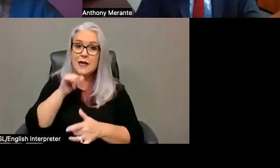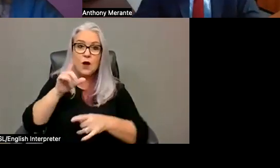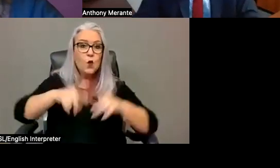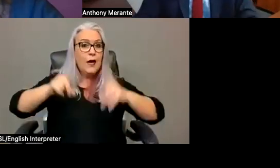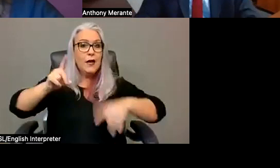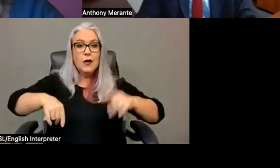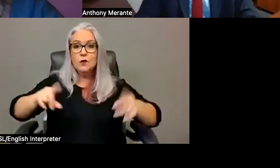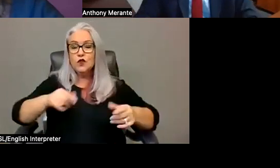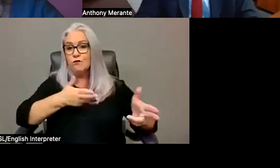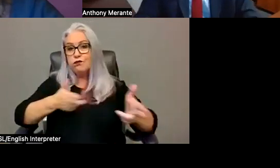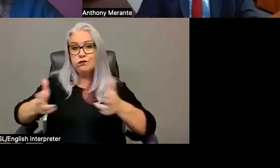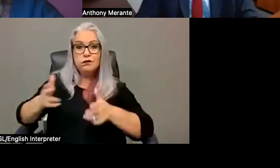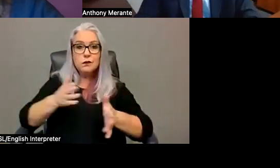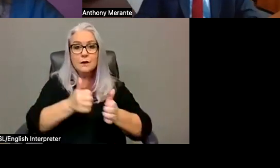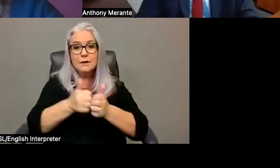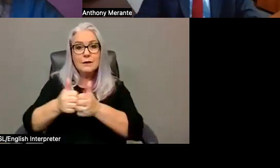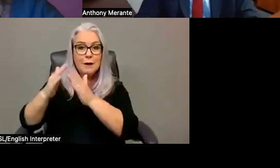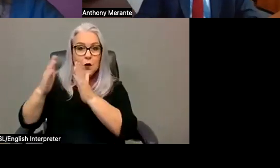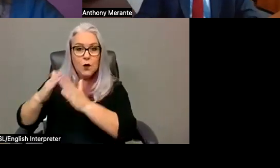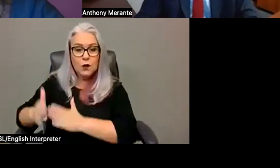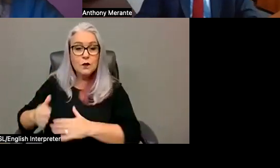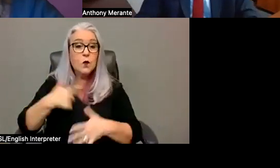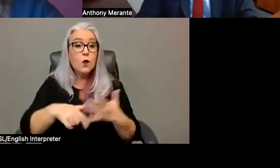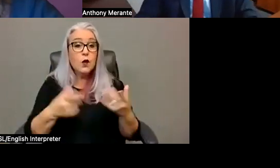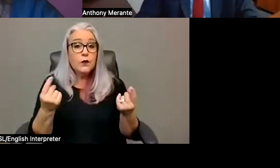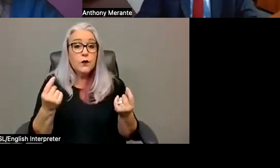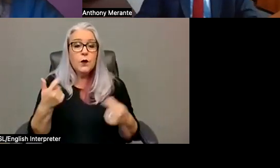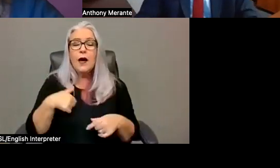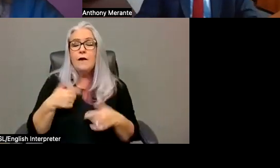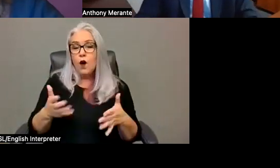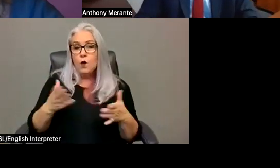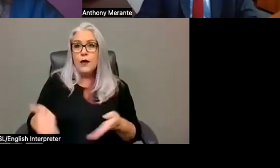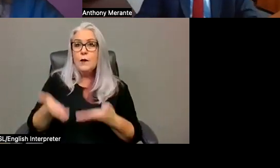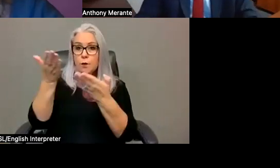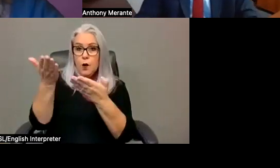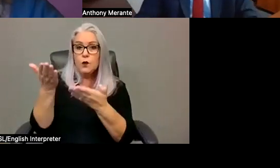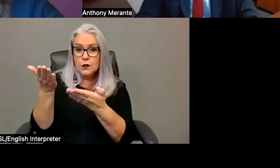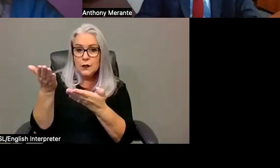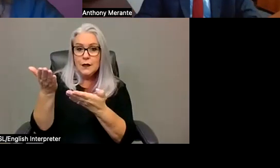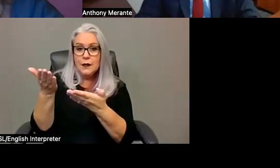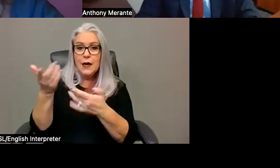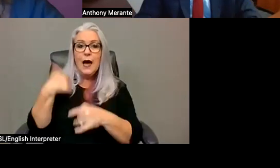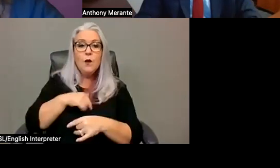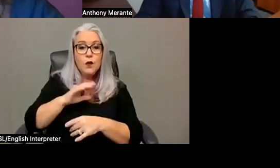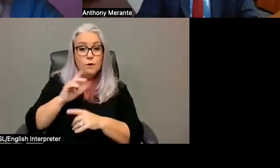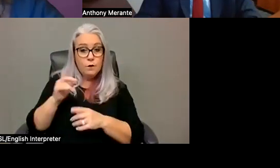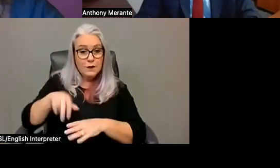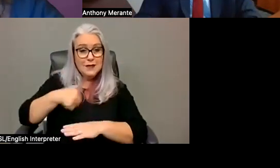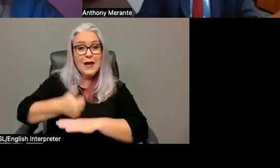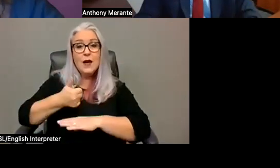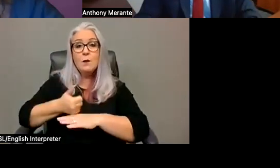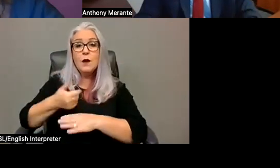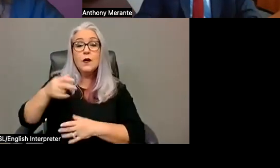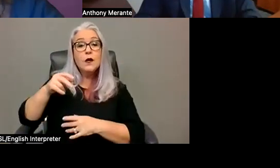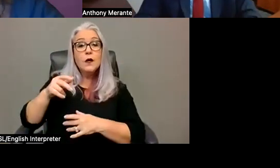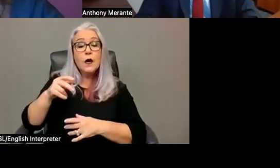in your local neighborhood. So what do we need to do? I've already proposed and put on the table that I put foot patrols back into place. Without putting foot